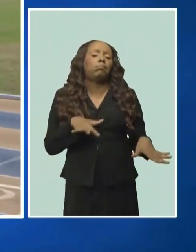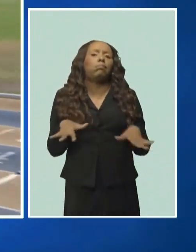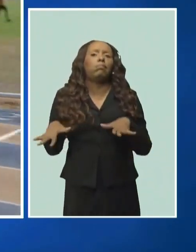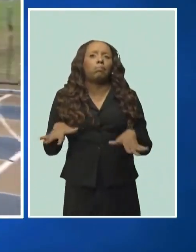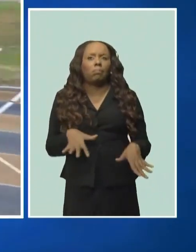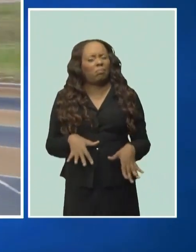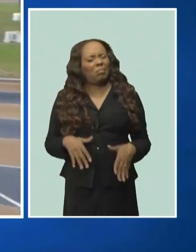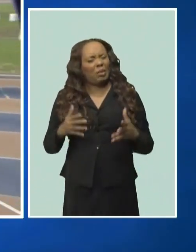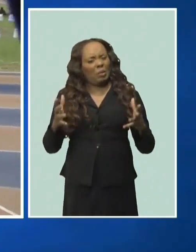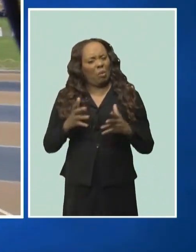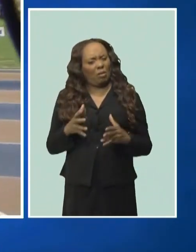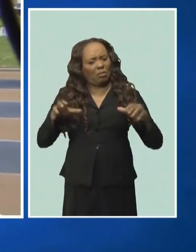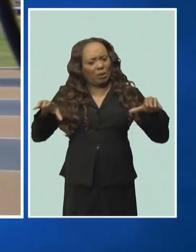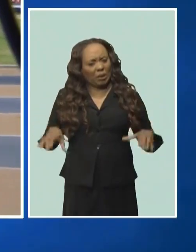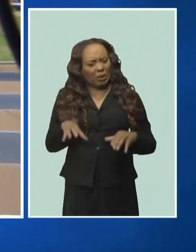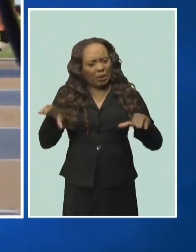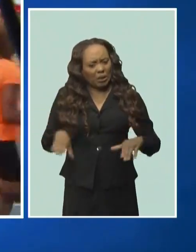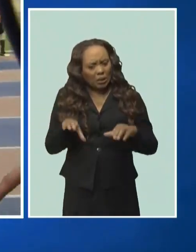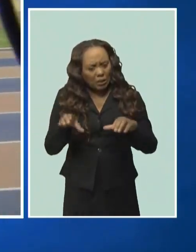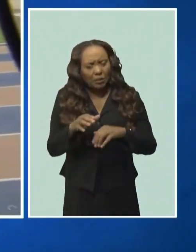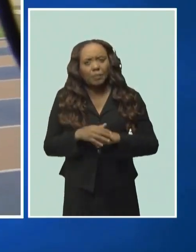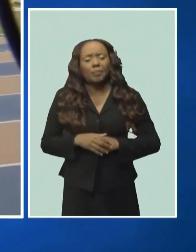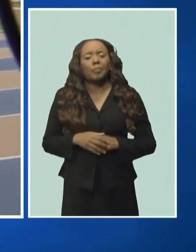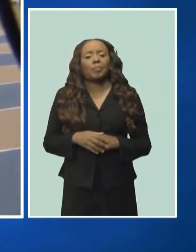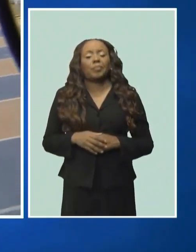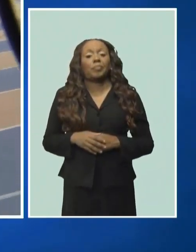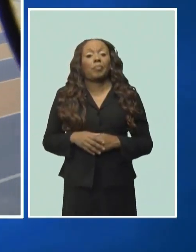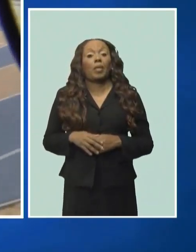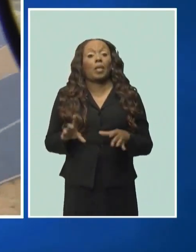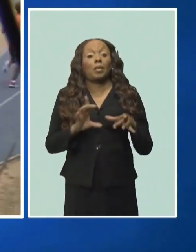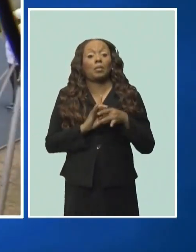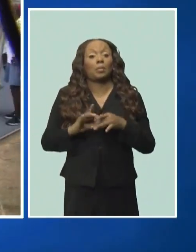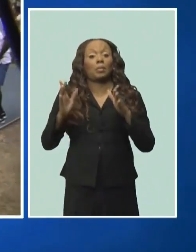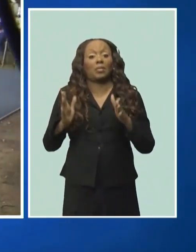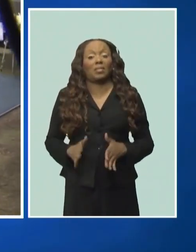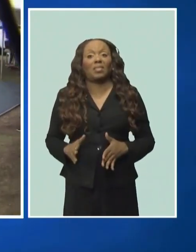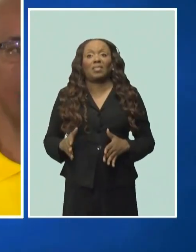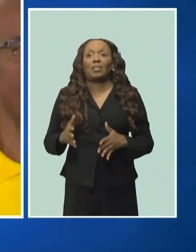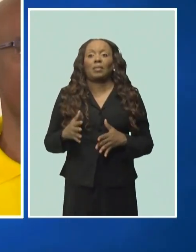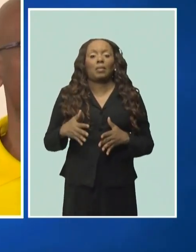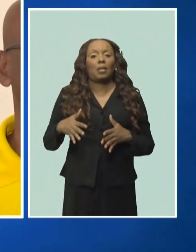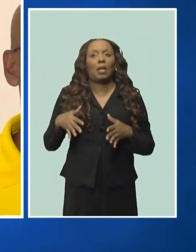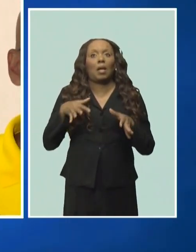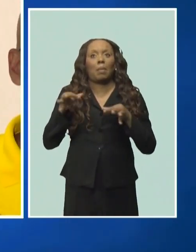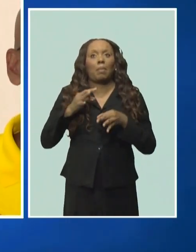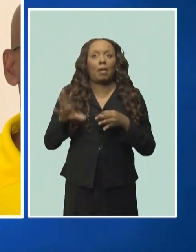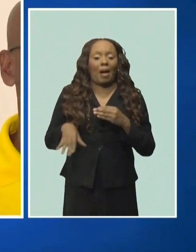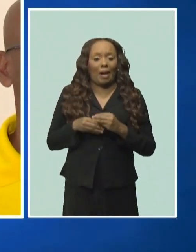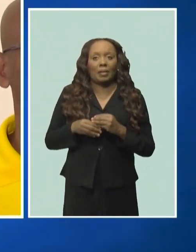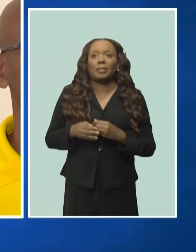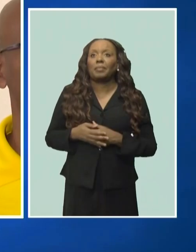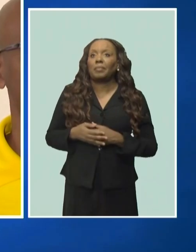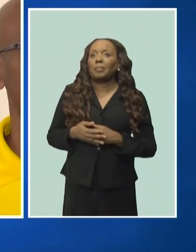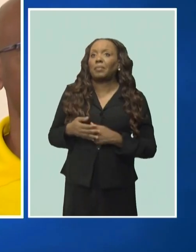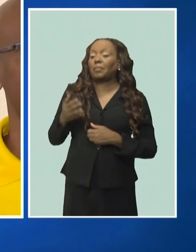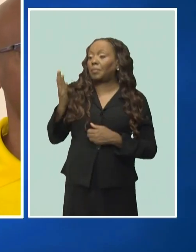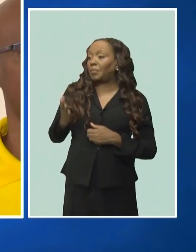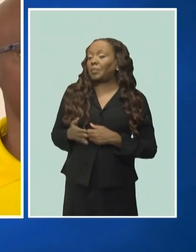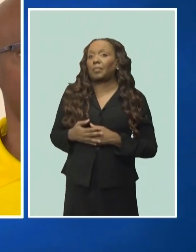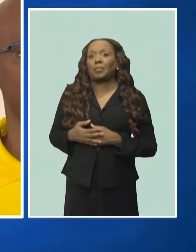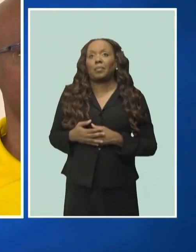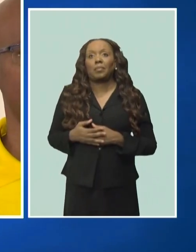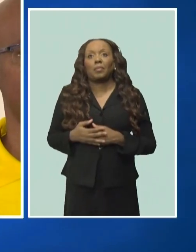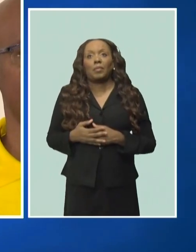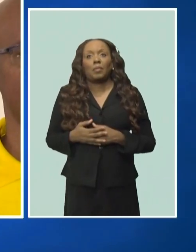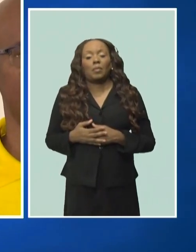of the Games, Jasper Blades, revealed the other new disciplines on board this year. When we approached car racing, the excitement was so much